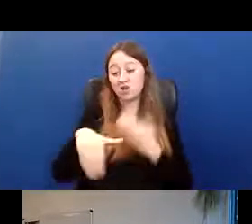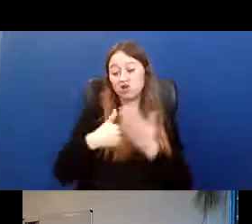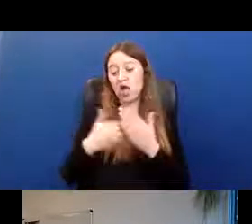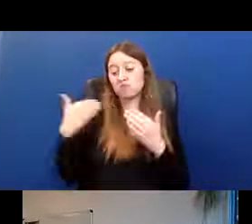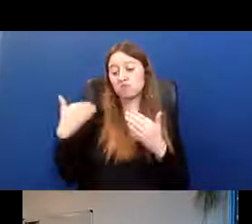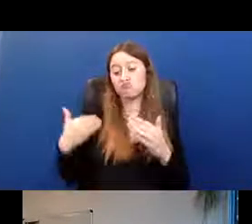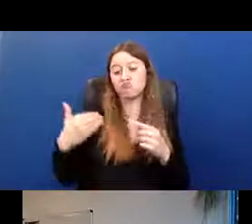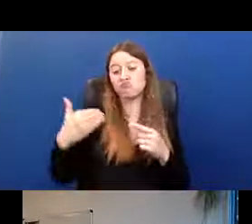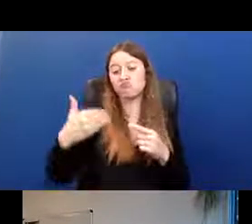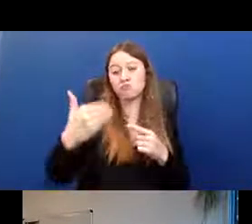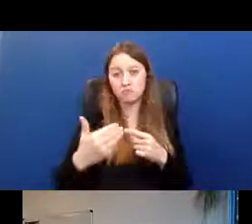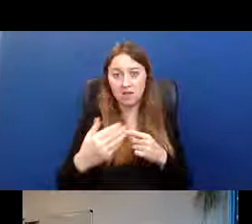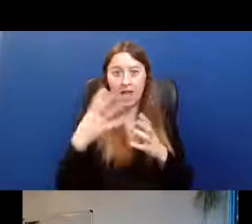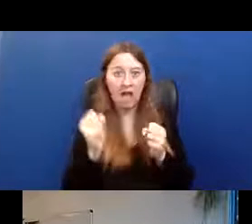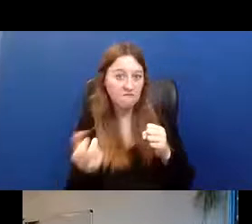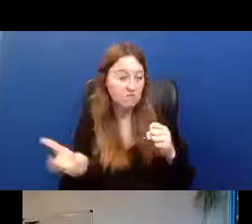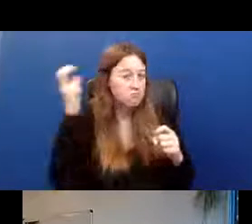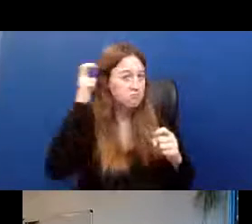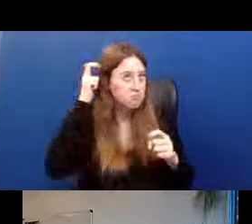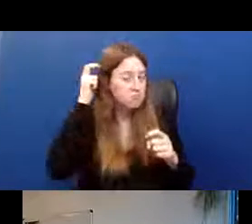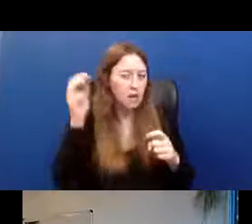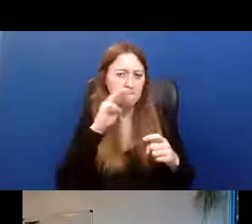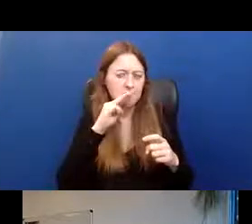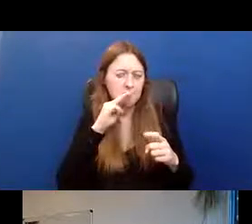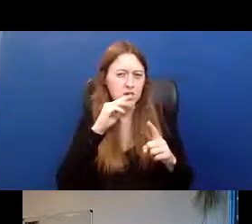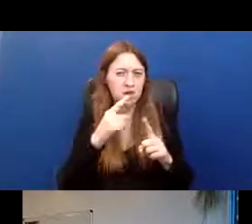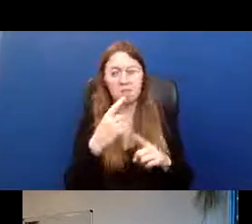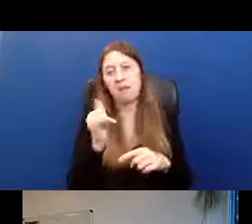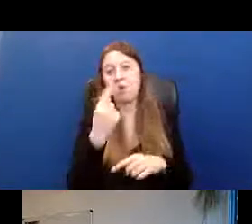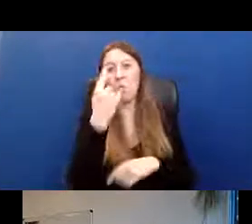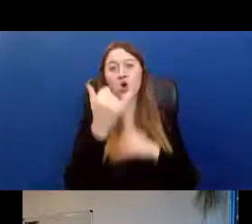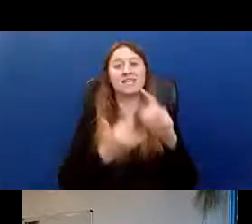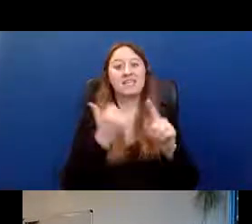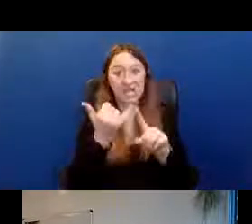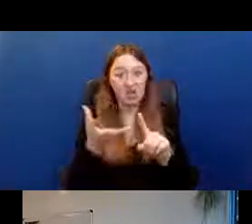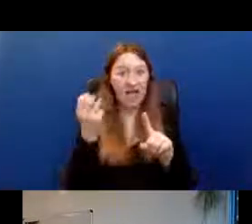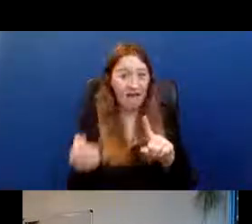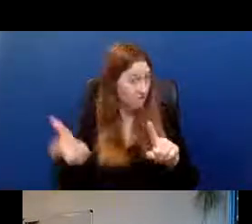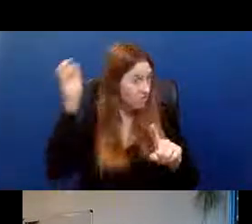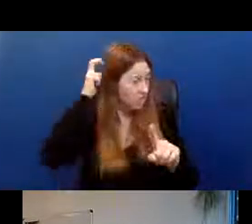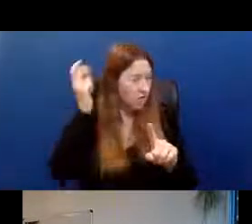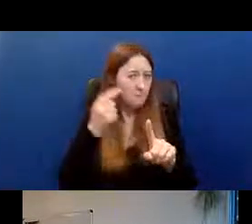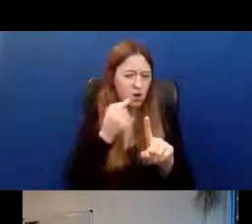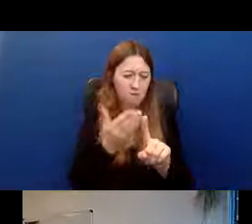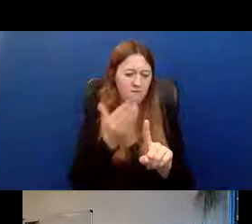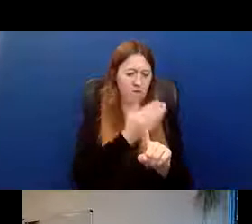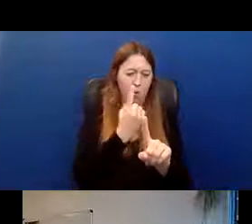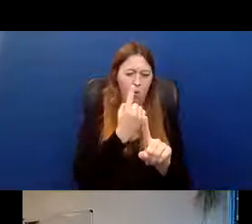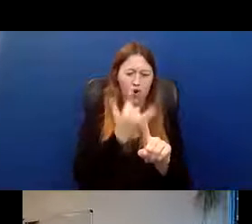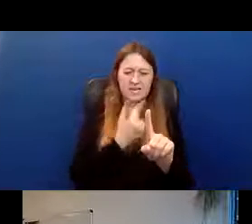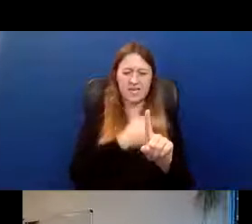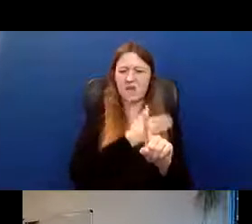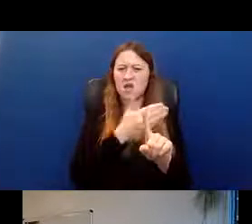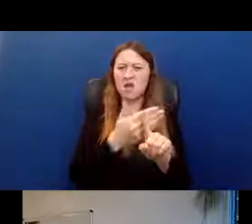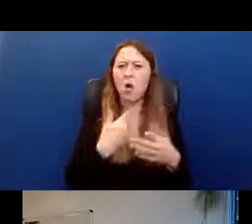the end of the first year, well, what language input have they had before that implant is in place? Because these